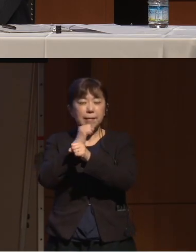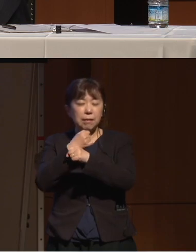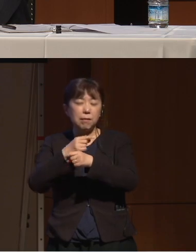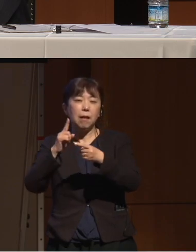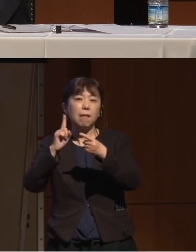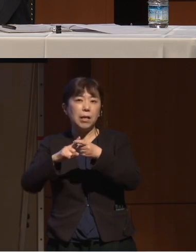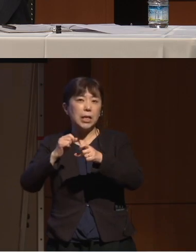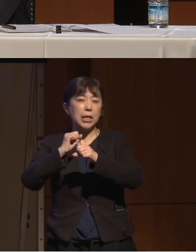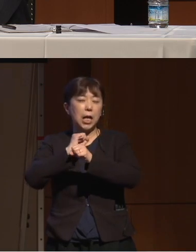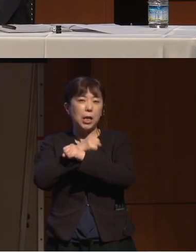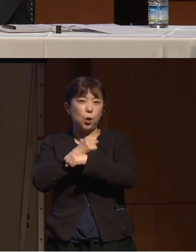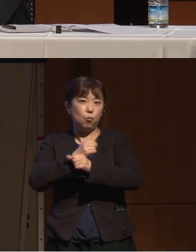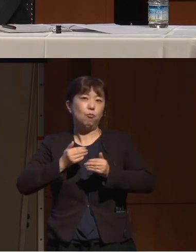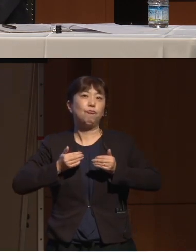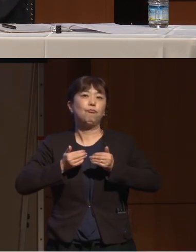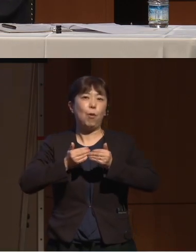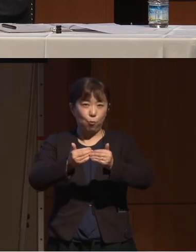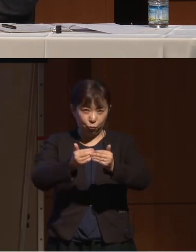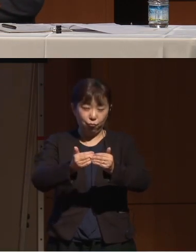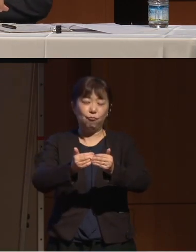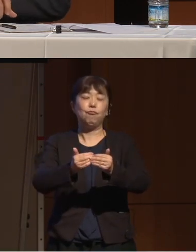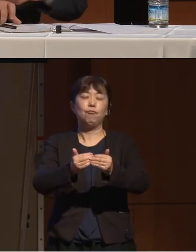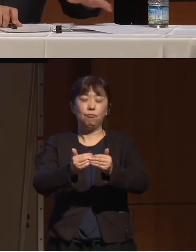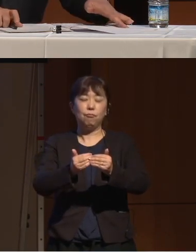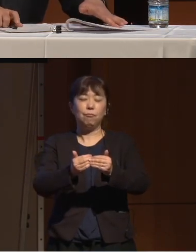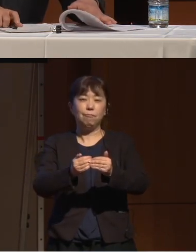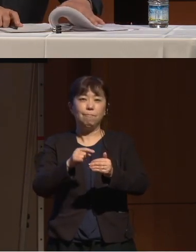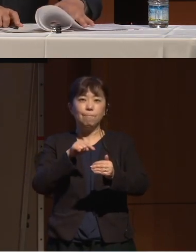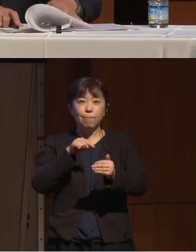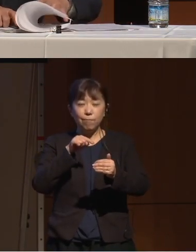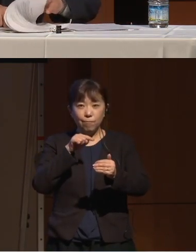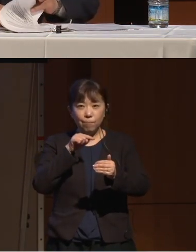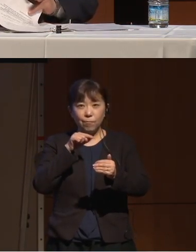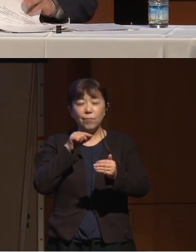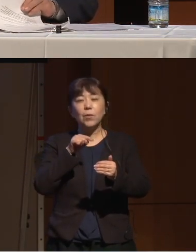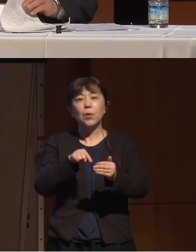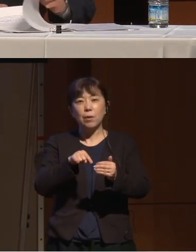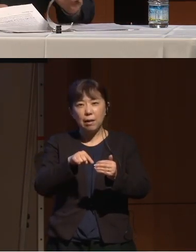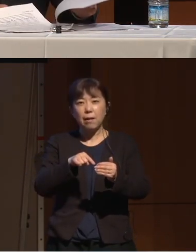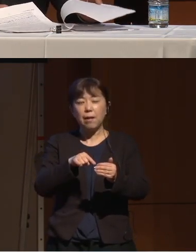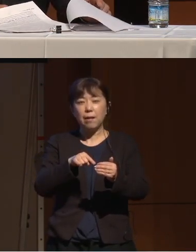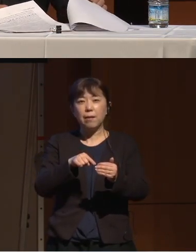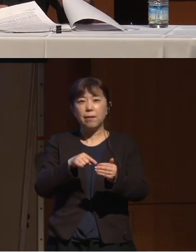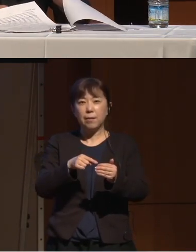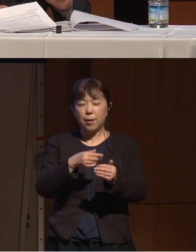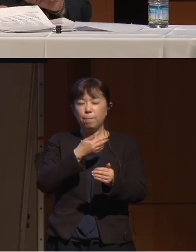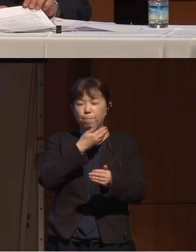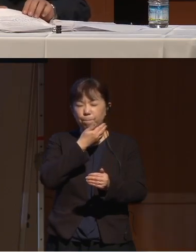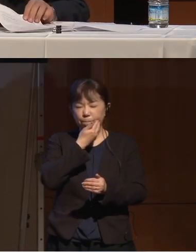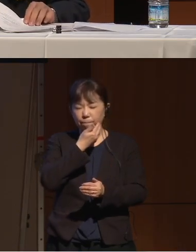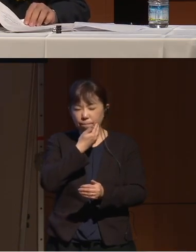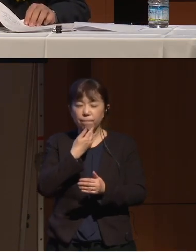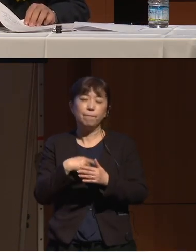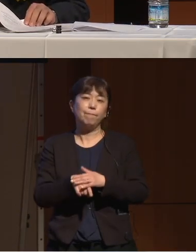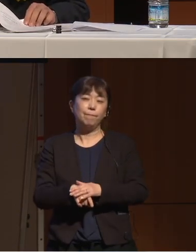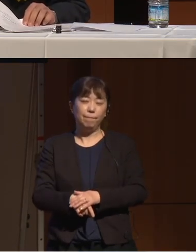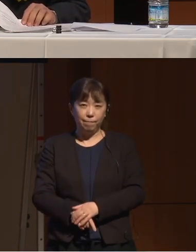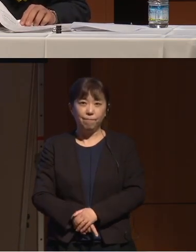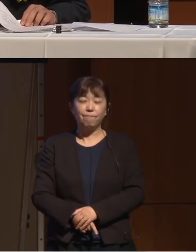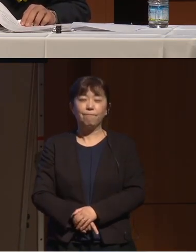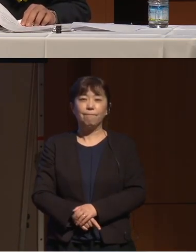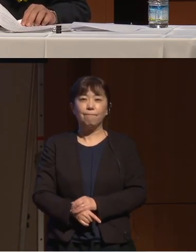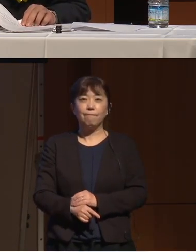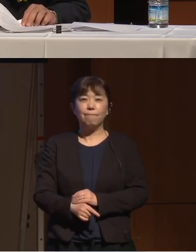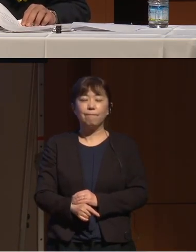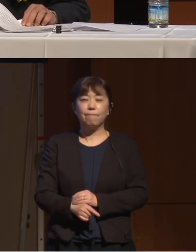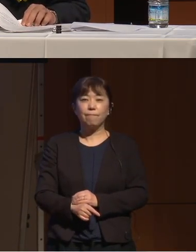equally intractable problem when you look at it using your standard eyeglasses. You know, we have to